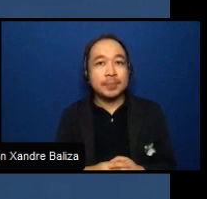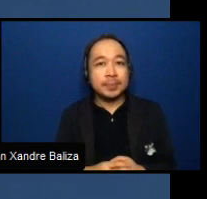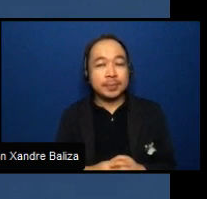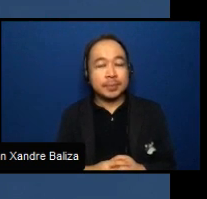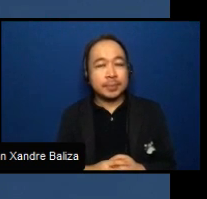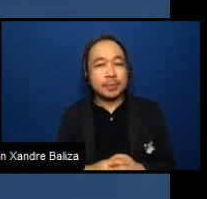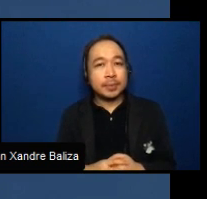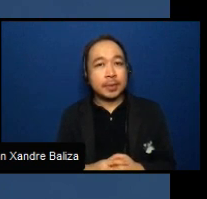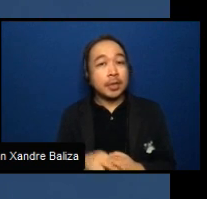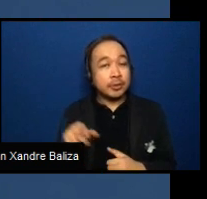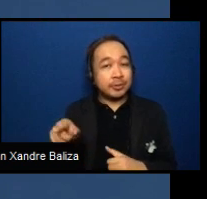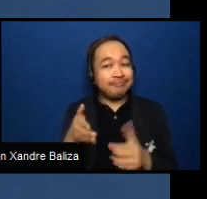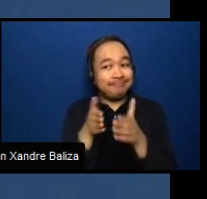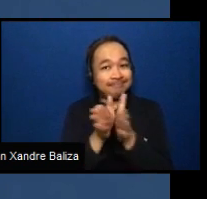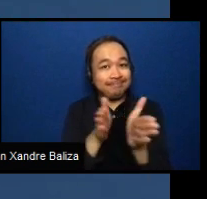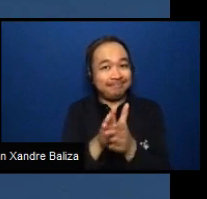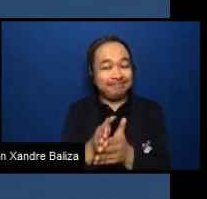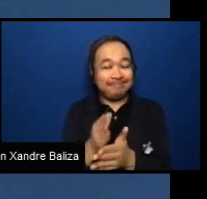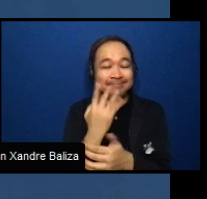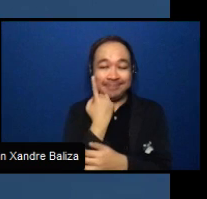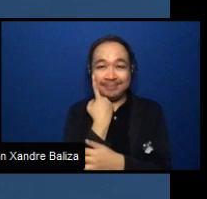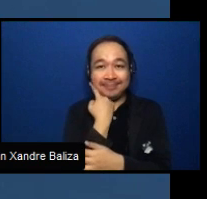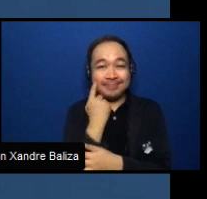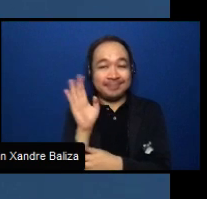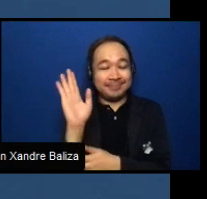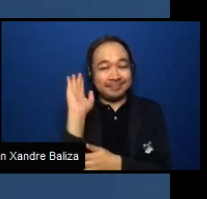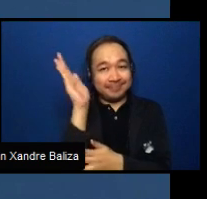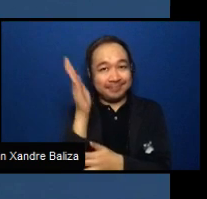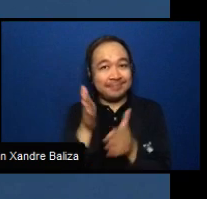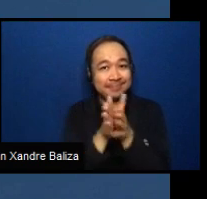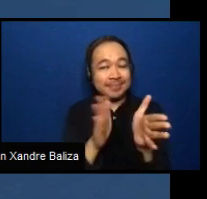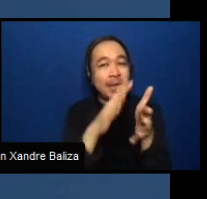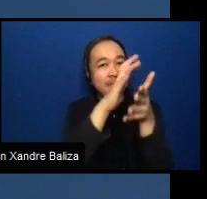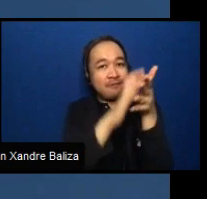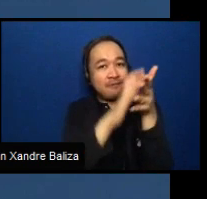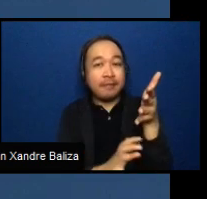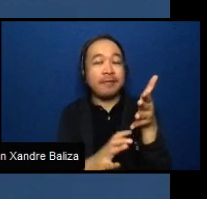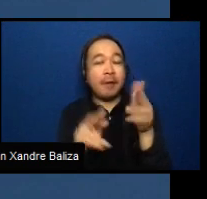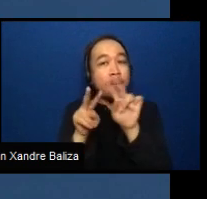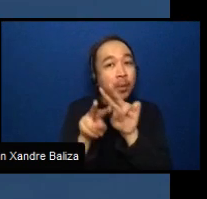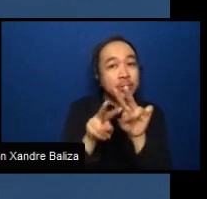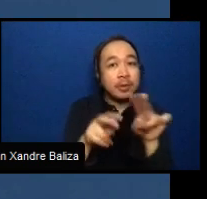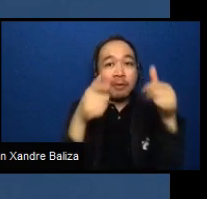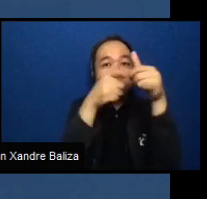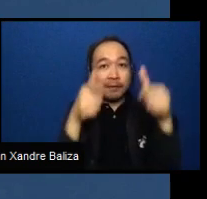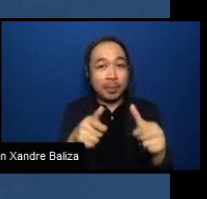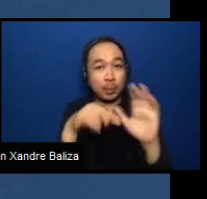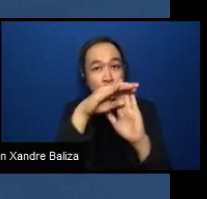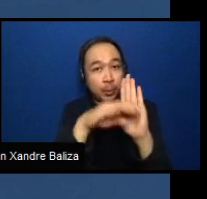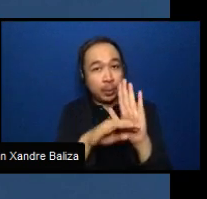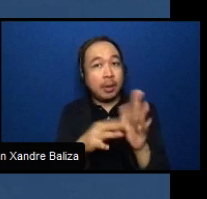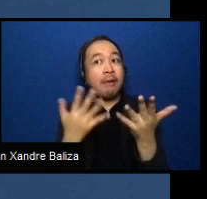As mentioned by Mr. Tata in his presentation, a draft monitoring framework was already presented to